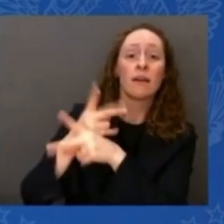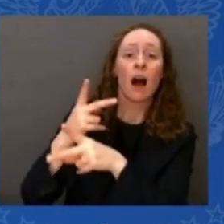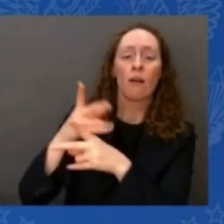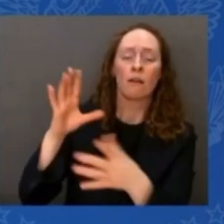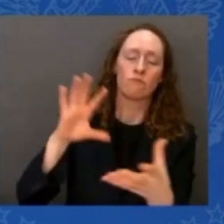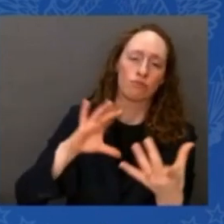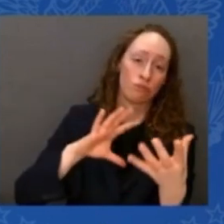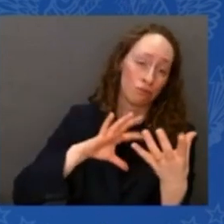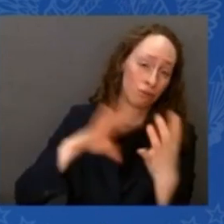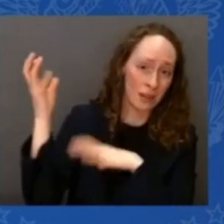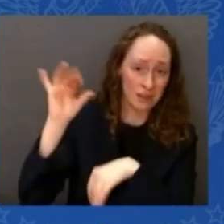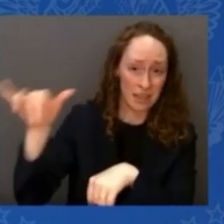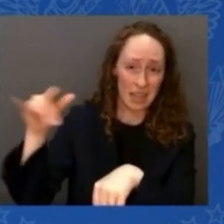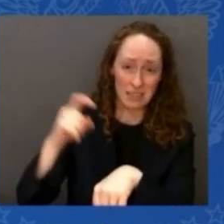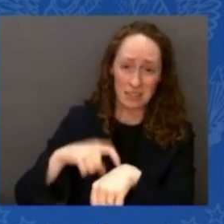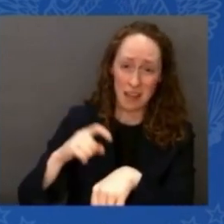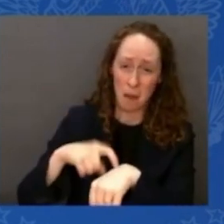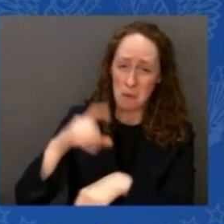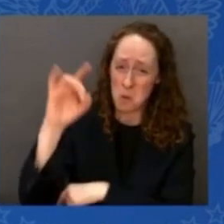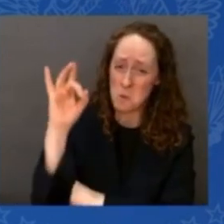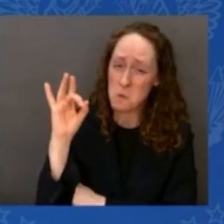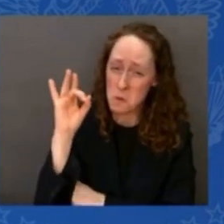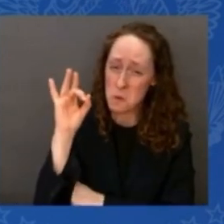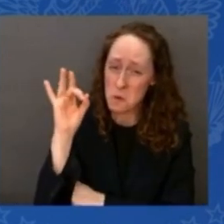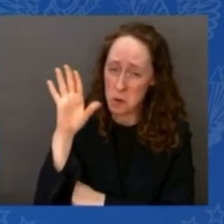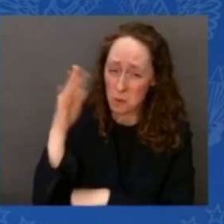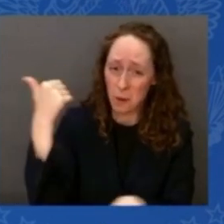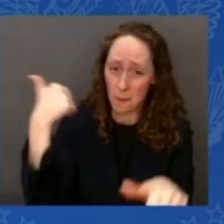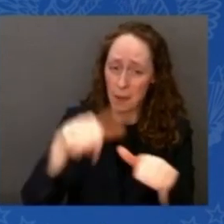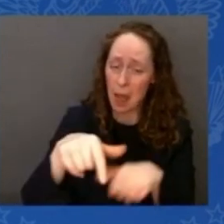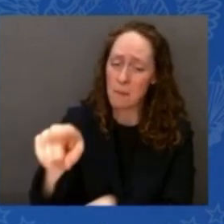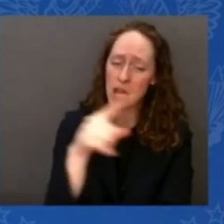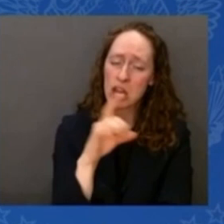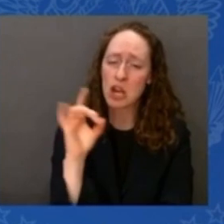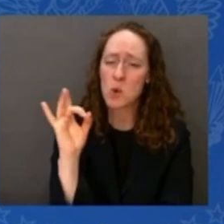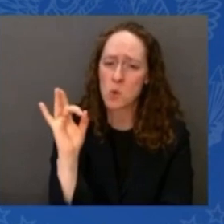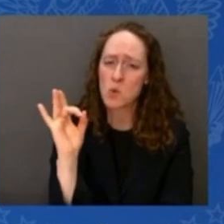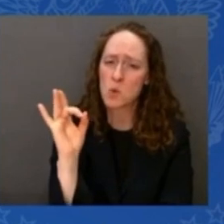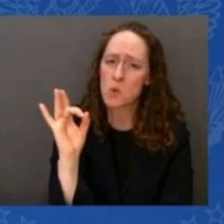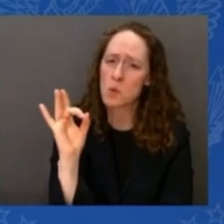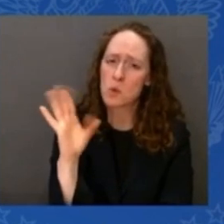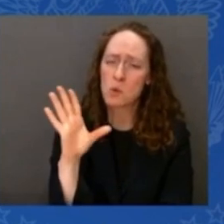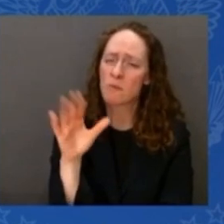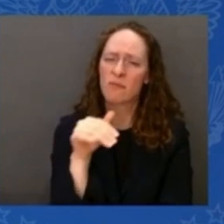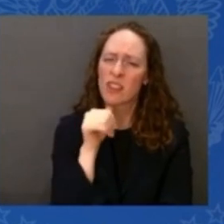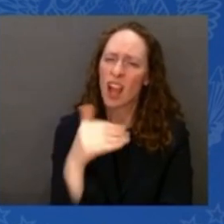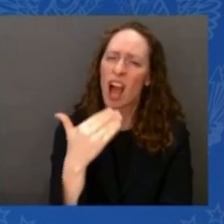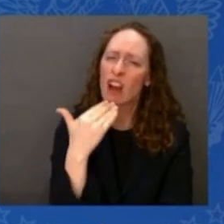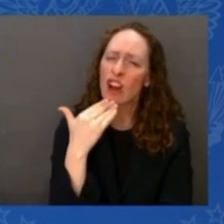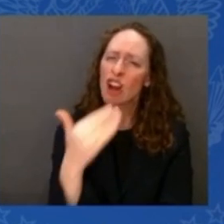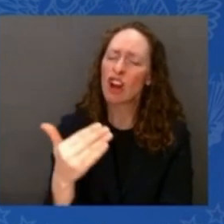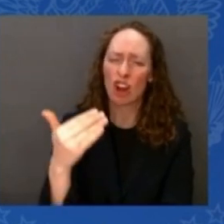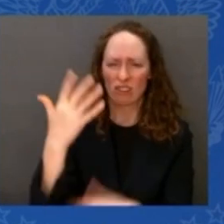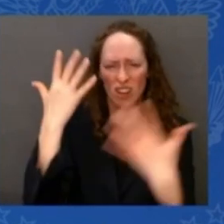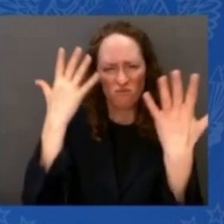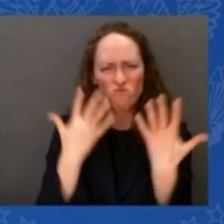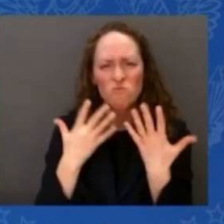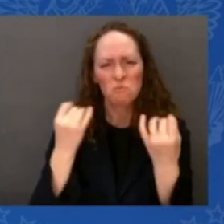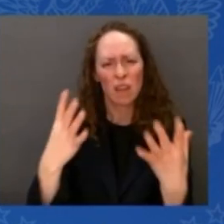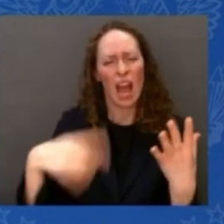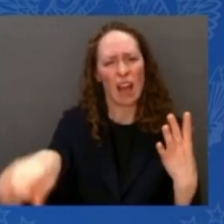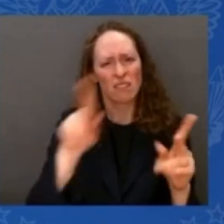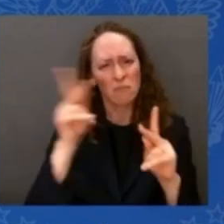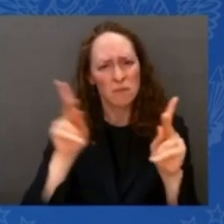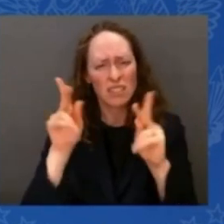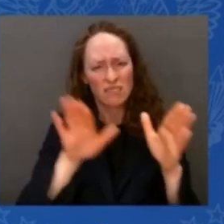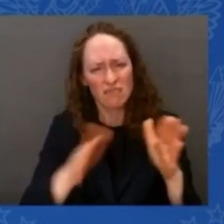those dark, dark months as the number of COVID deaths kept rising, hospitals had to have patients in hallways, literally setting